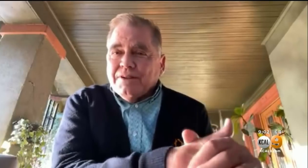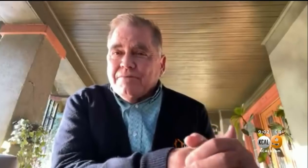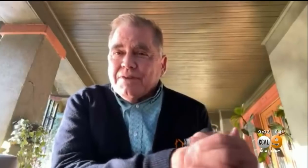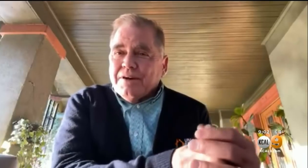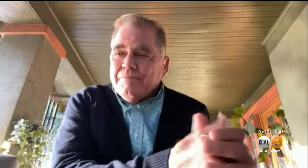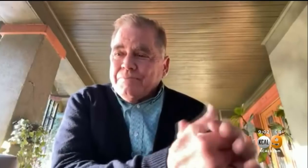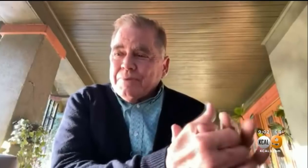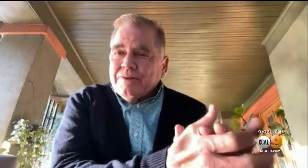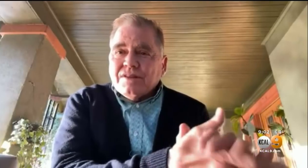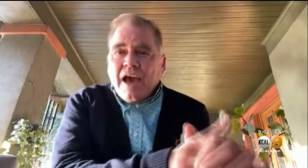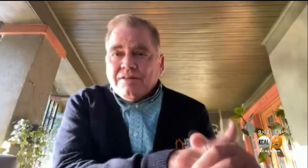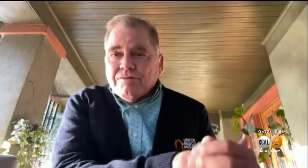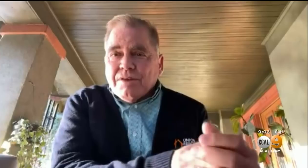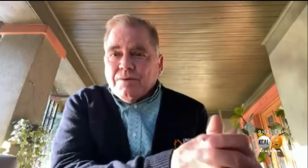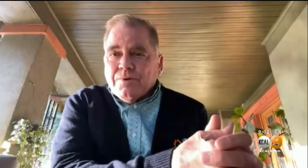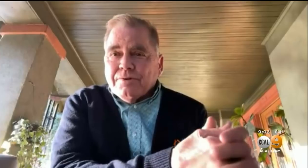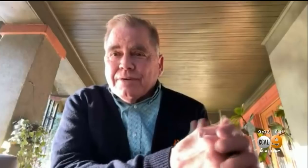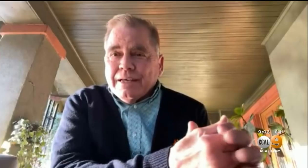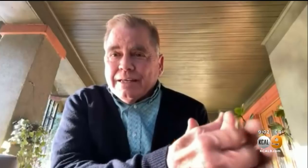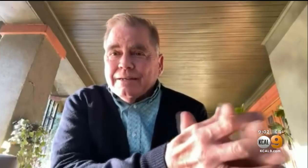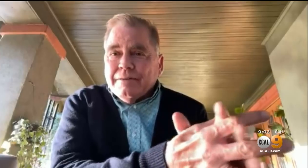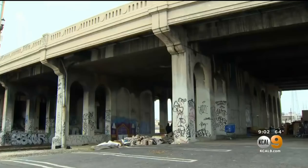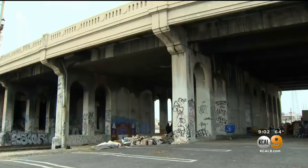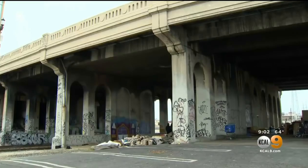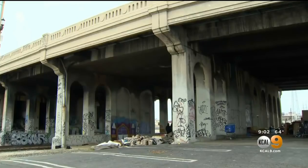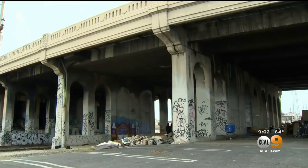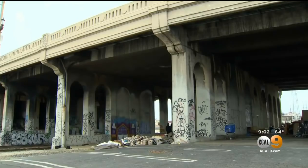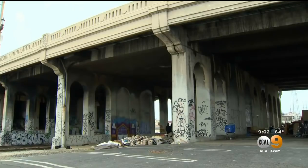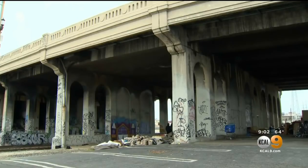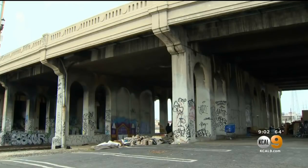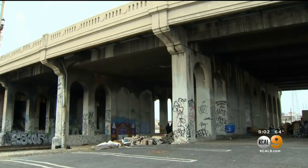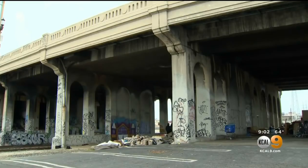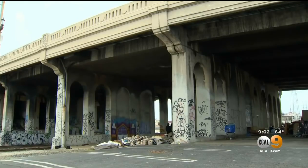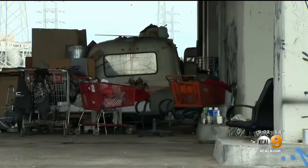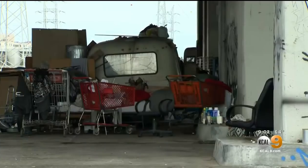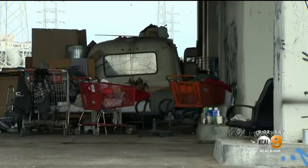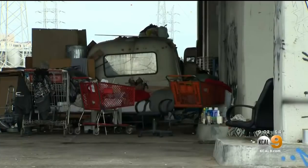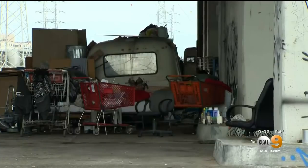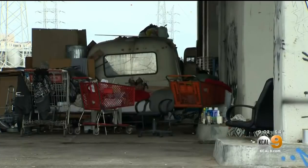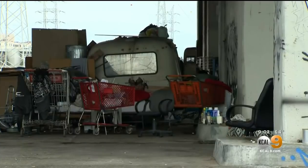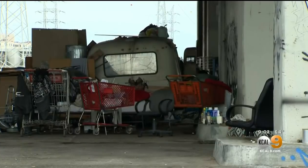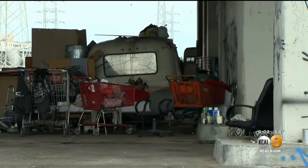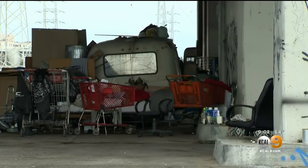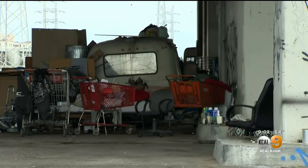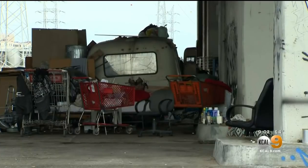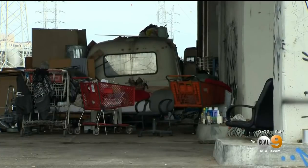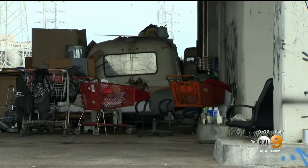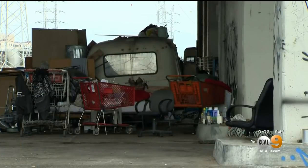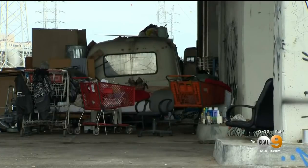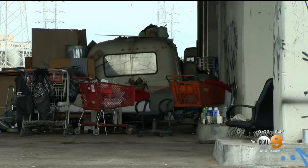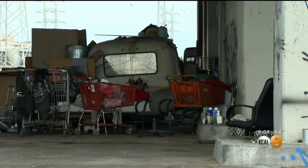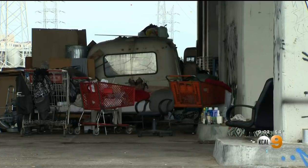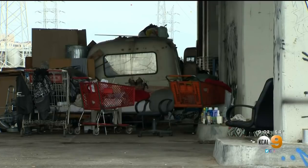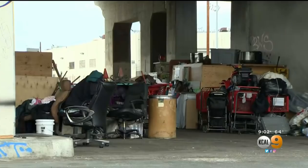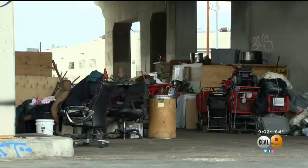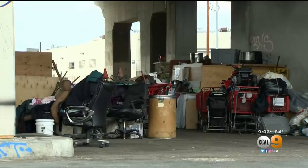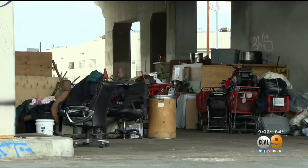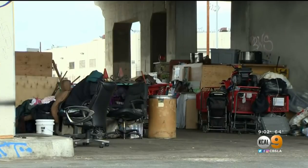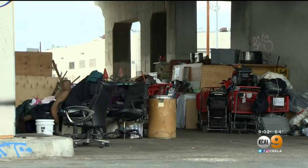level of the disaster that we're in. Bale says the city should be buying up land and buying trailers or tiny